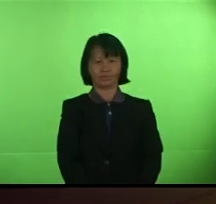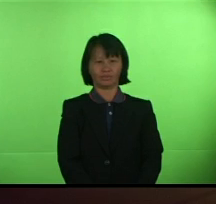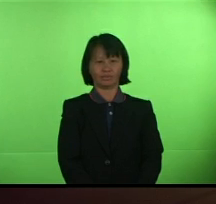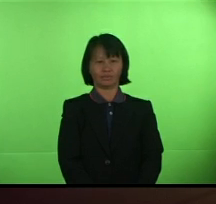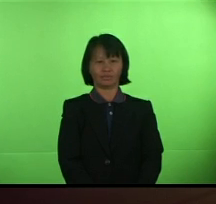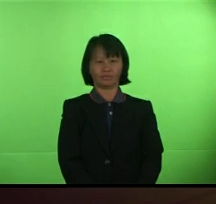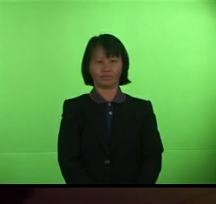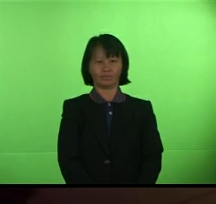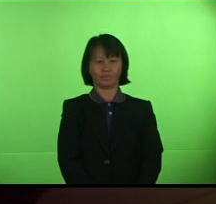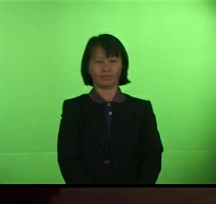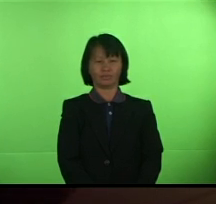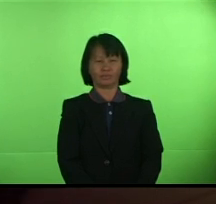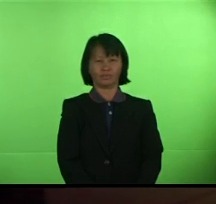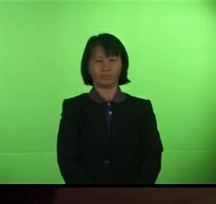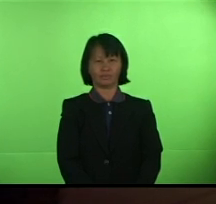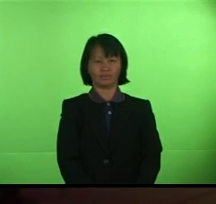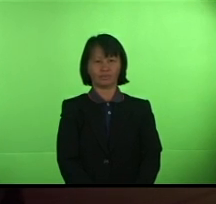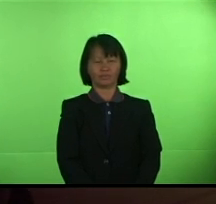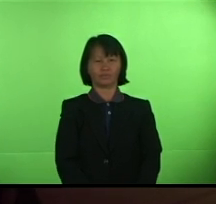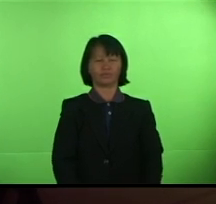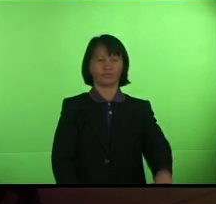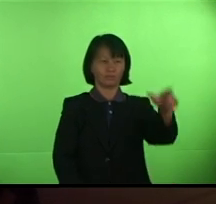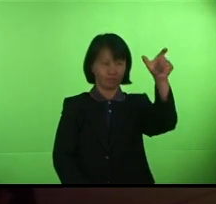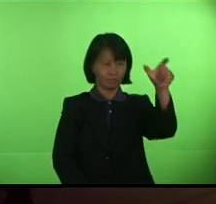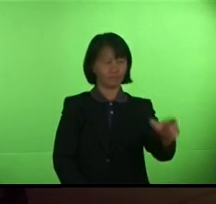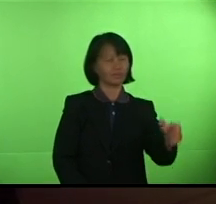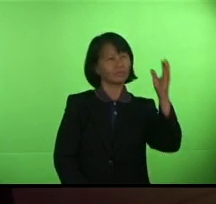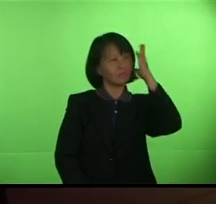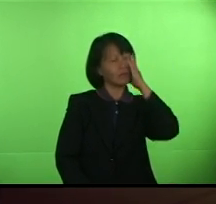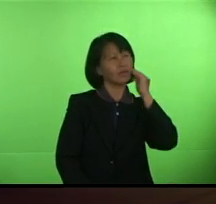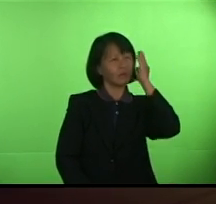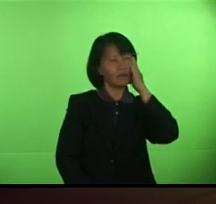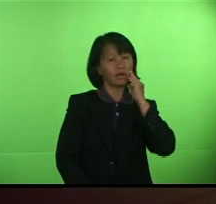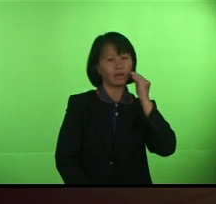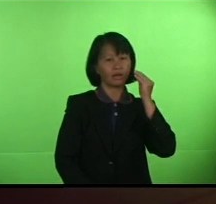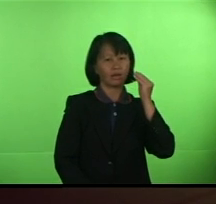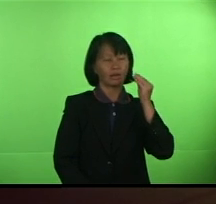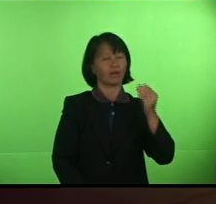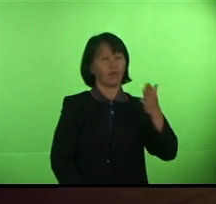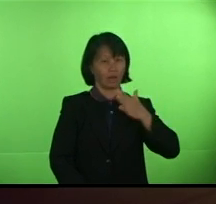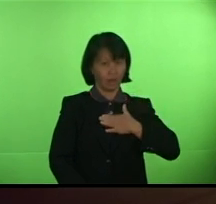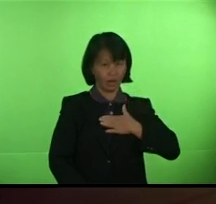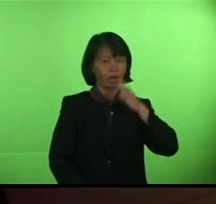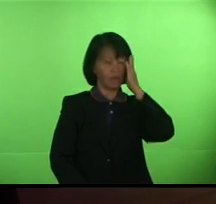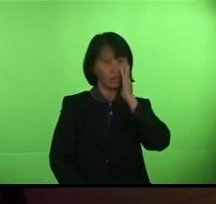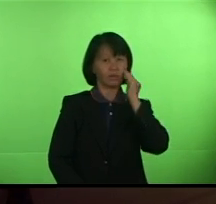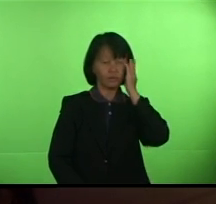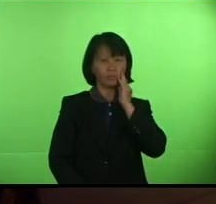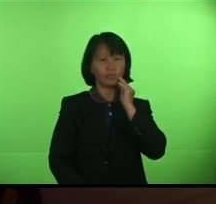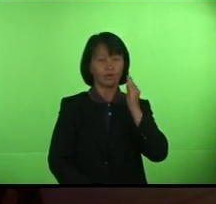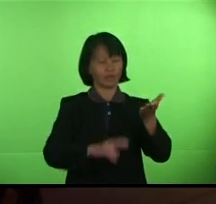Model again. So, a person perceives meaning in an experience or context.